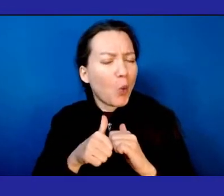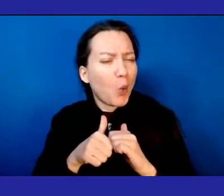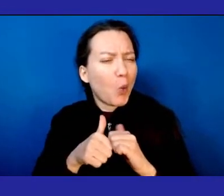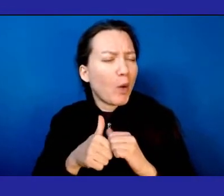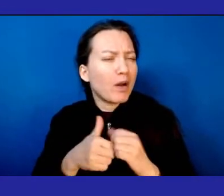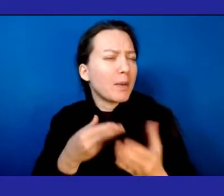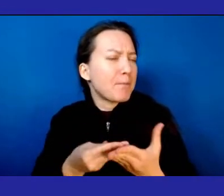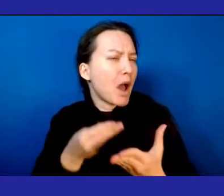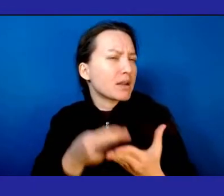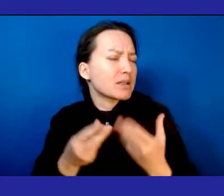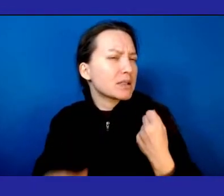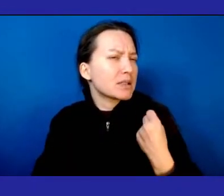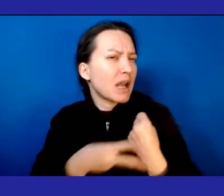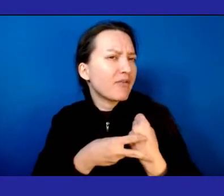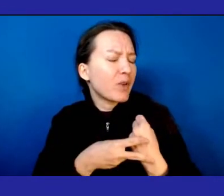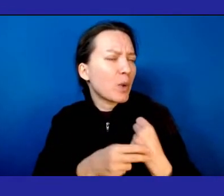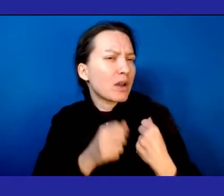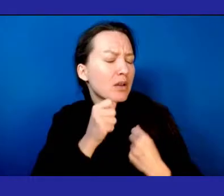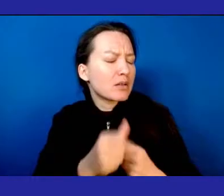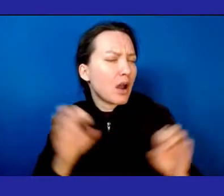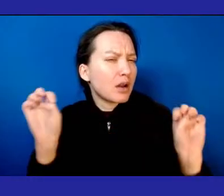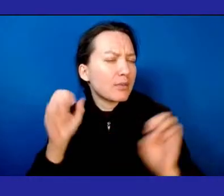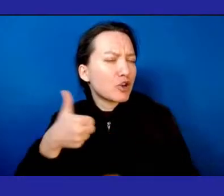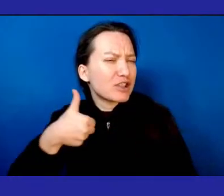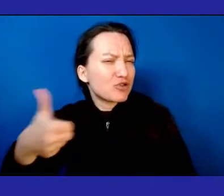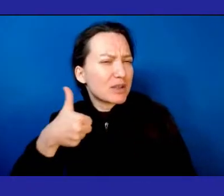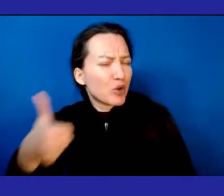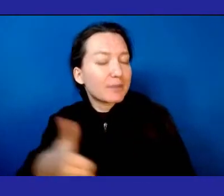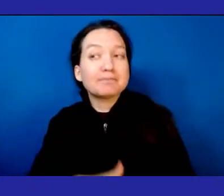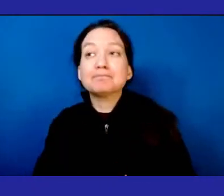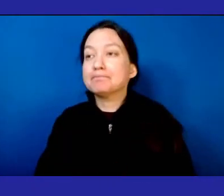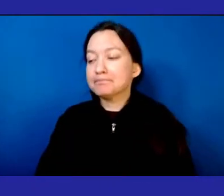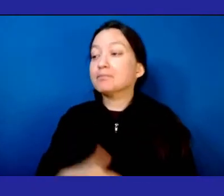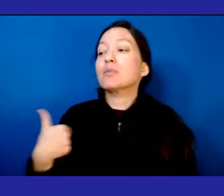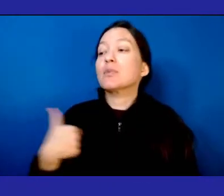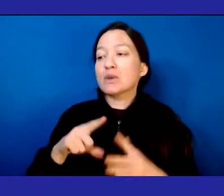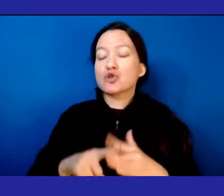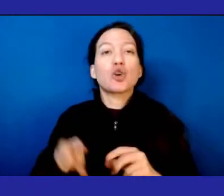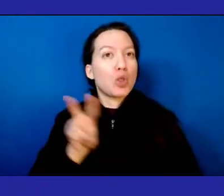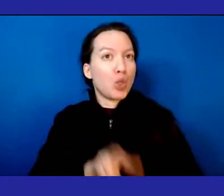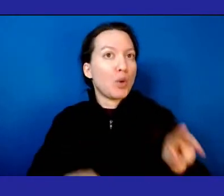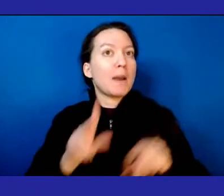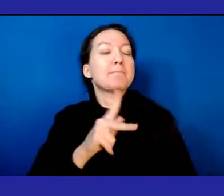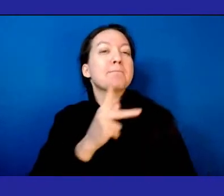savings on the non-emergency transport? So we started looking at patients being